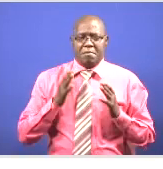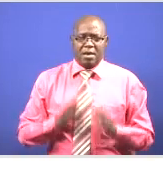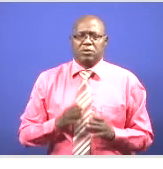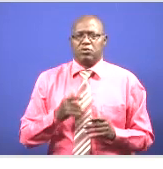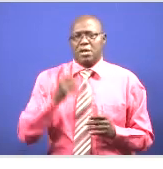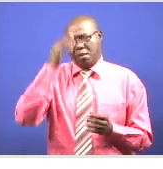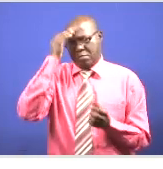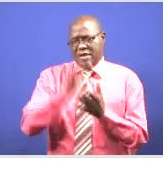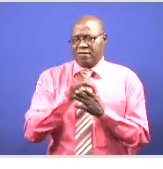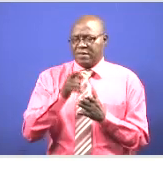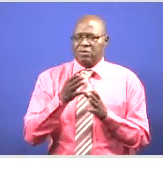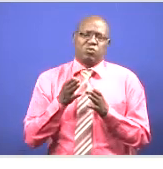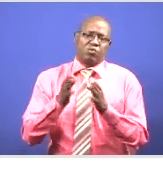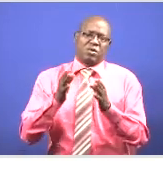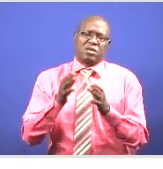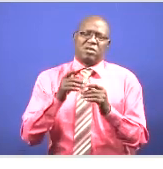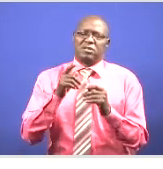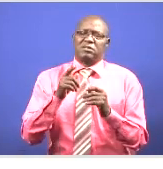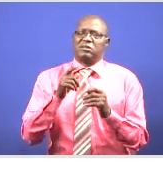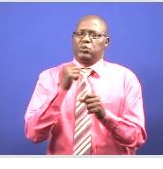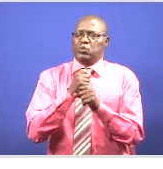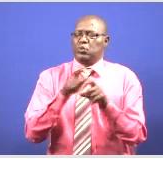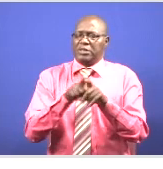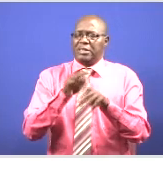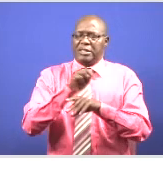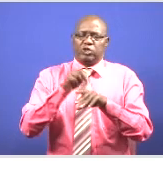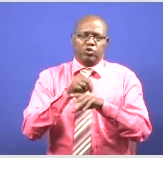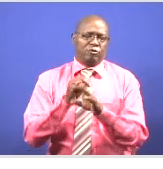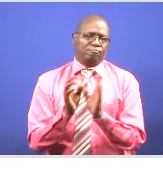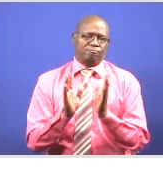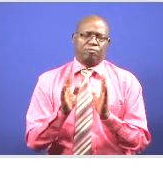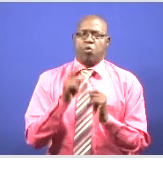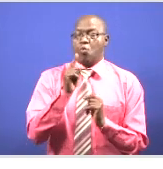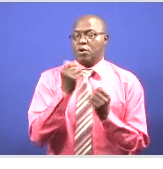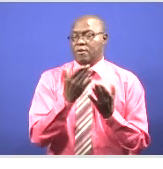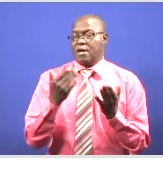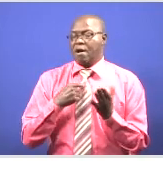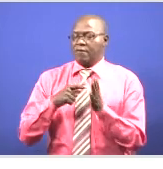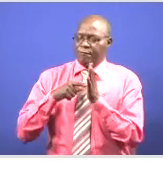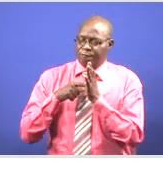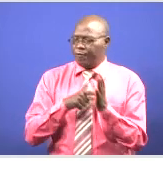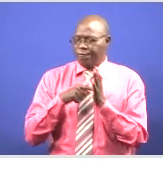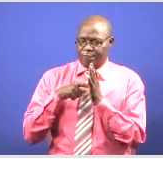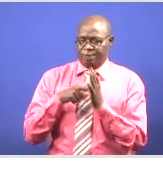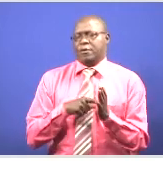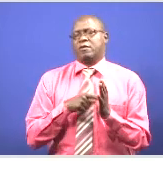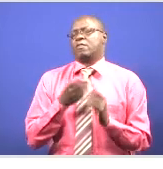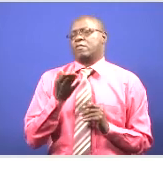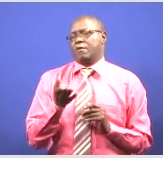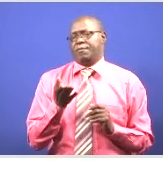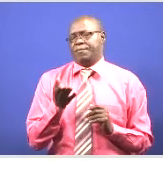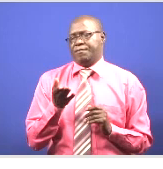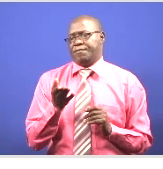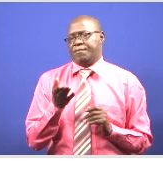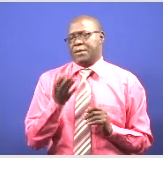way we should go as a nation. And so one of the things he has been emphasizing on is that, and I'm sure where